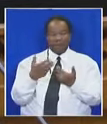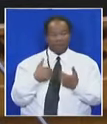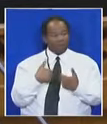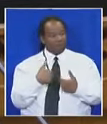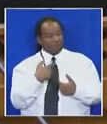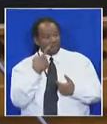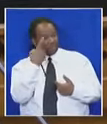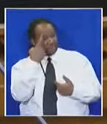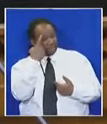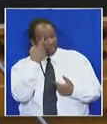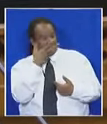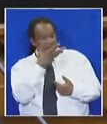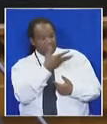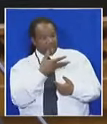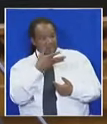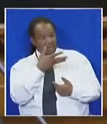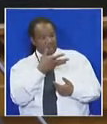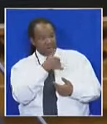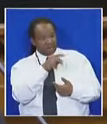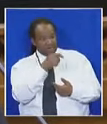for their country and its people?